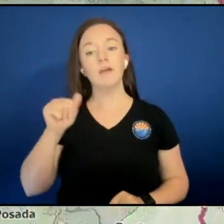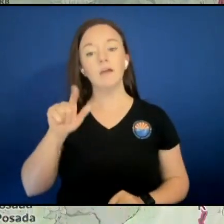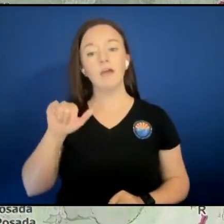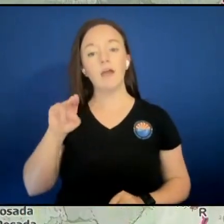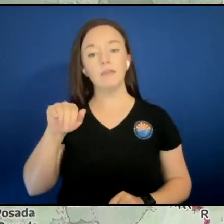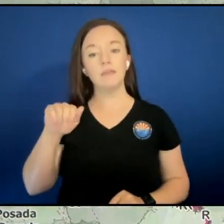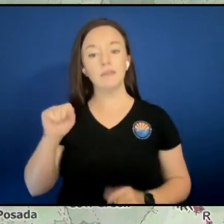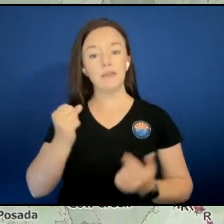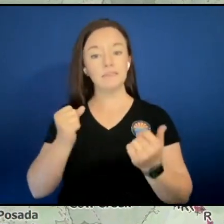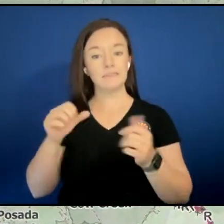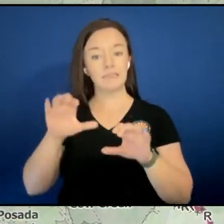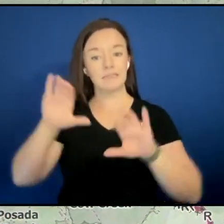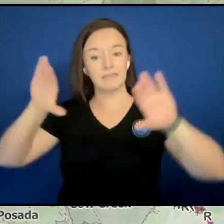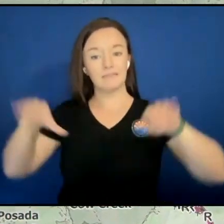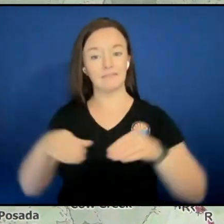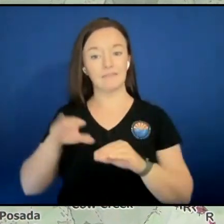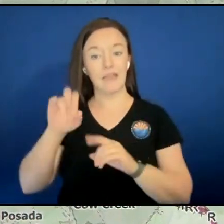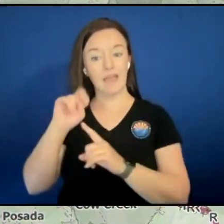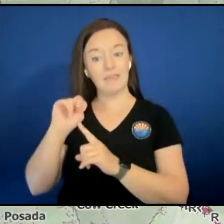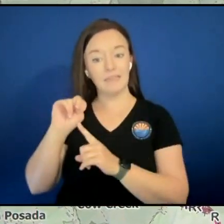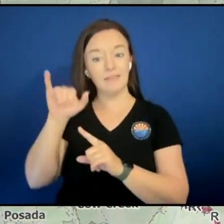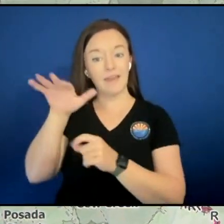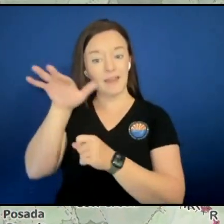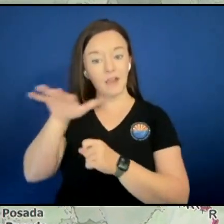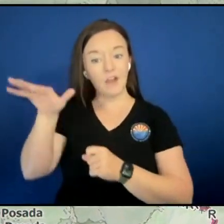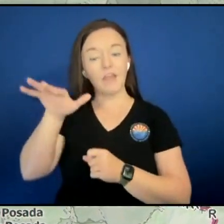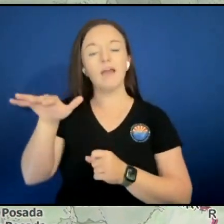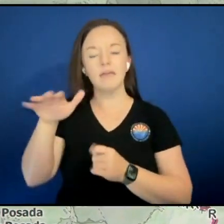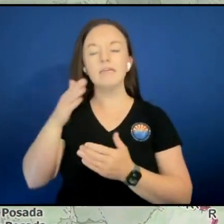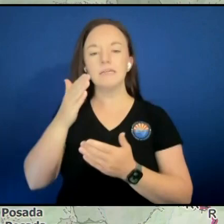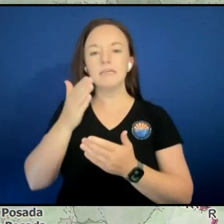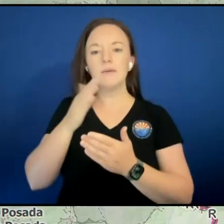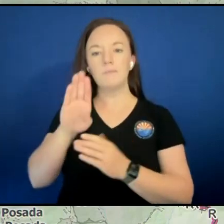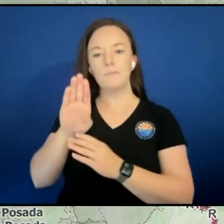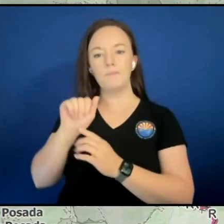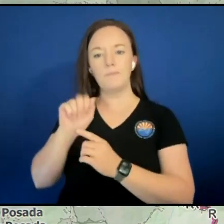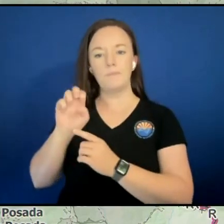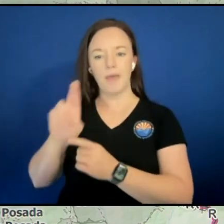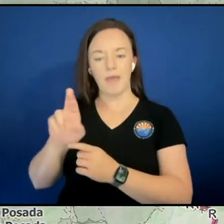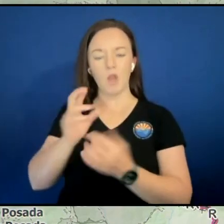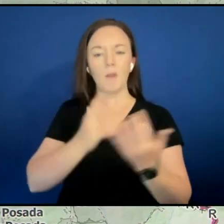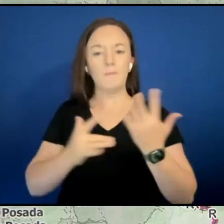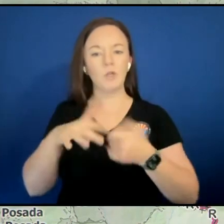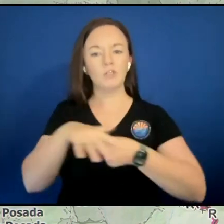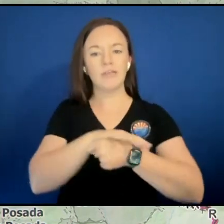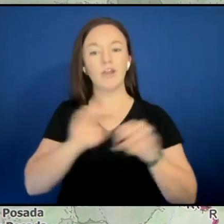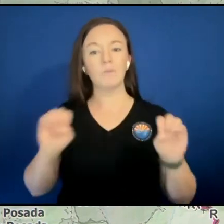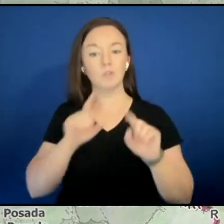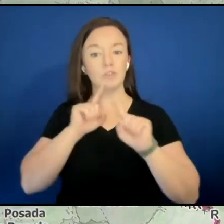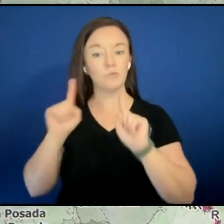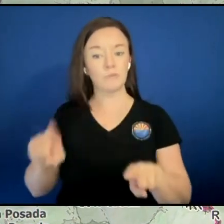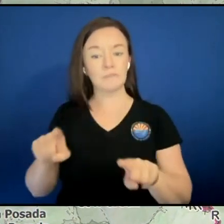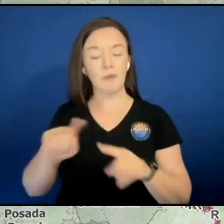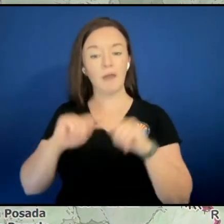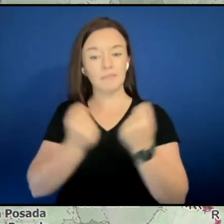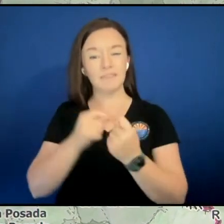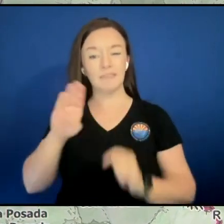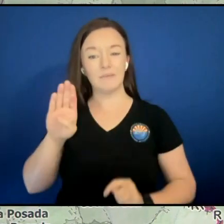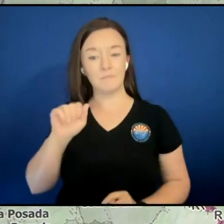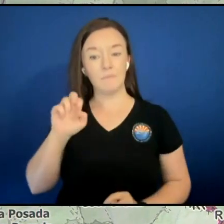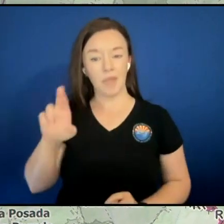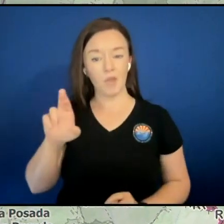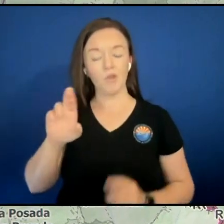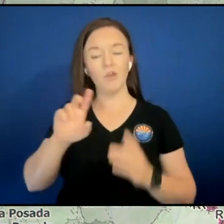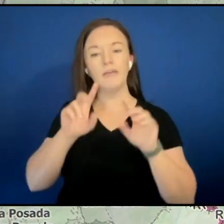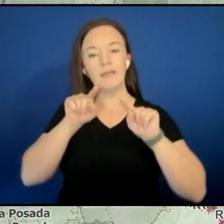couple of cooperators starting to work in there. The Burn Area Emergency Response Team are starting to do assessments, as well